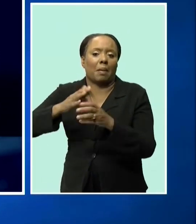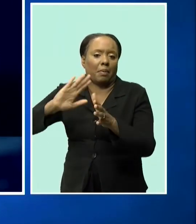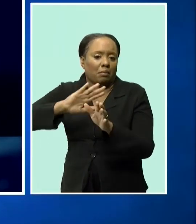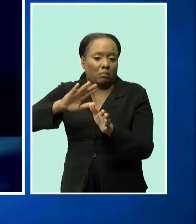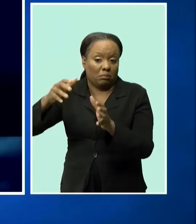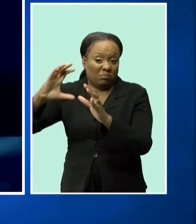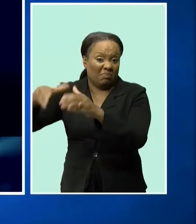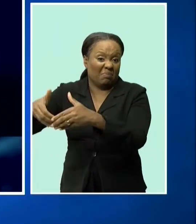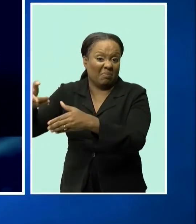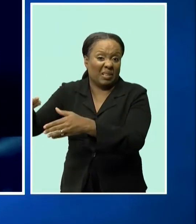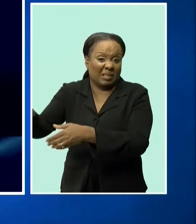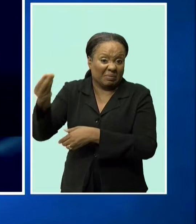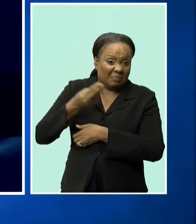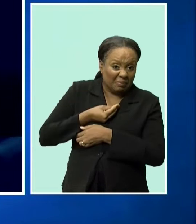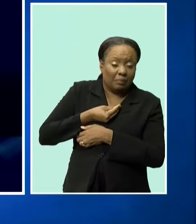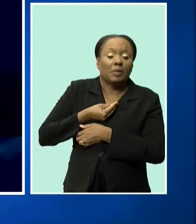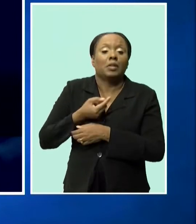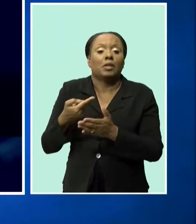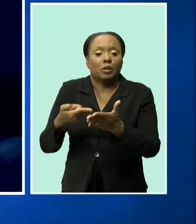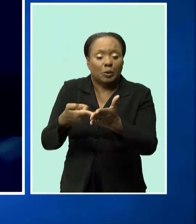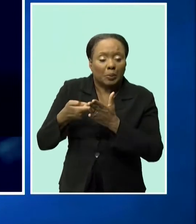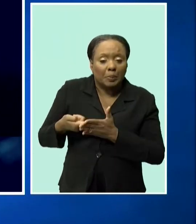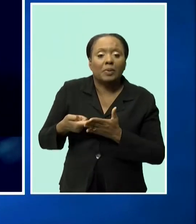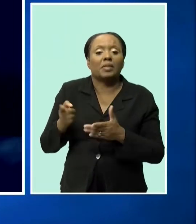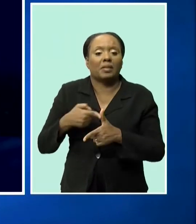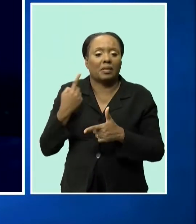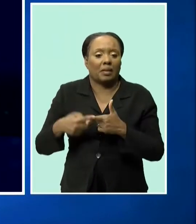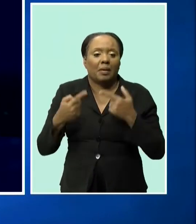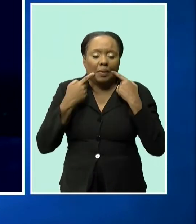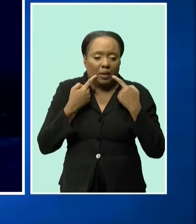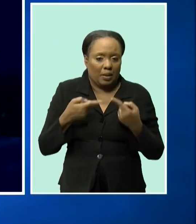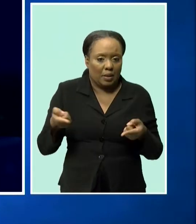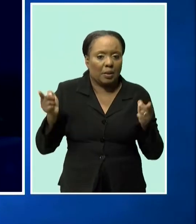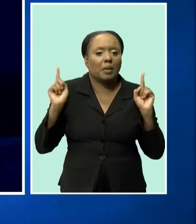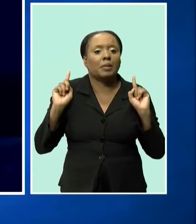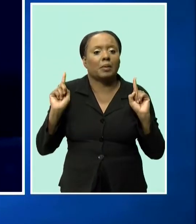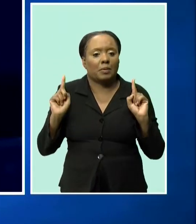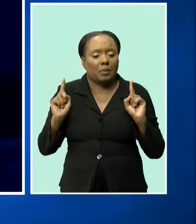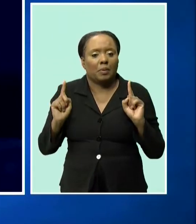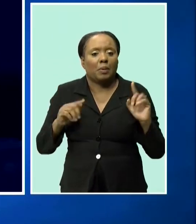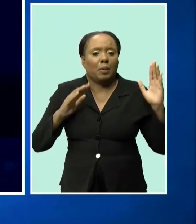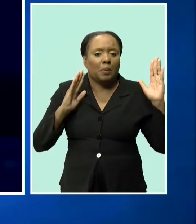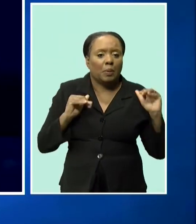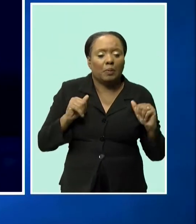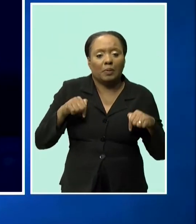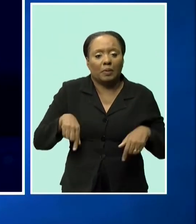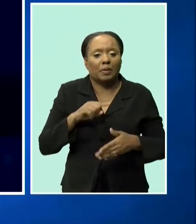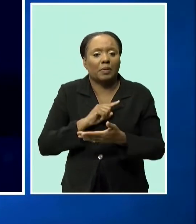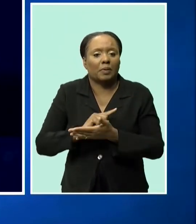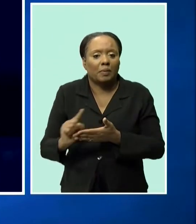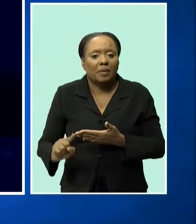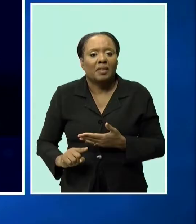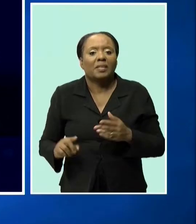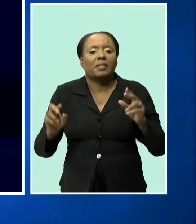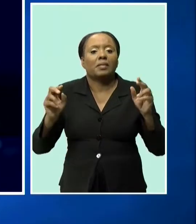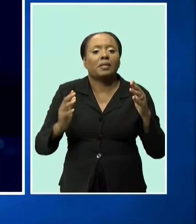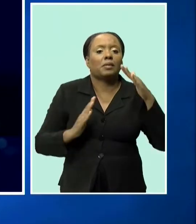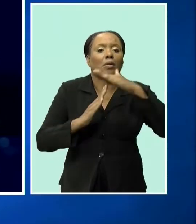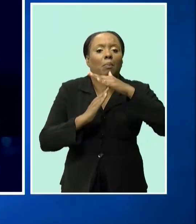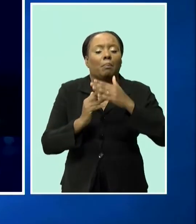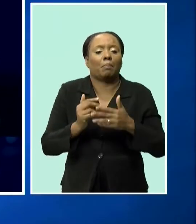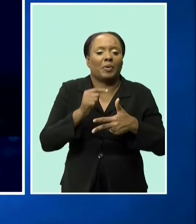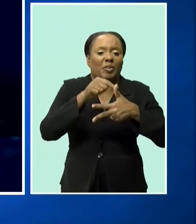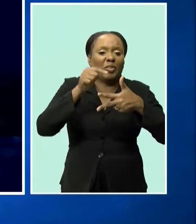me a report now of the process, and then we will announce to the public, hopefully within this week, the top 3 designs